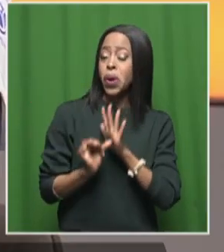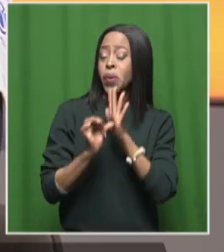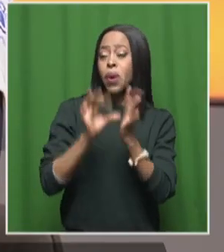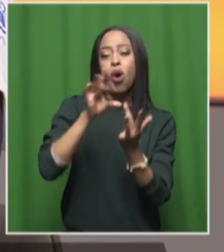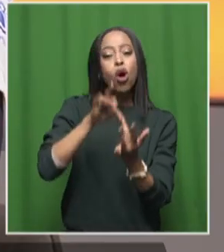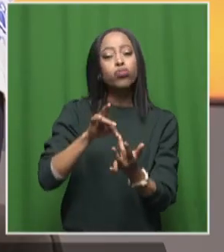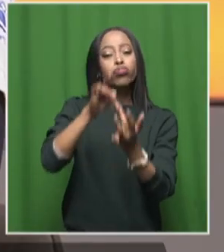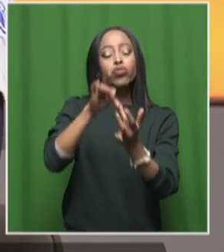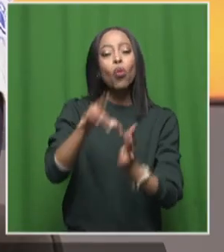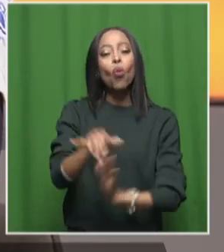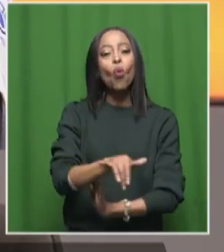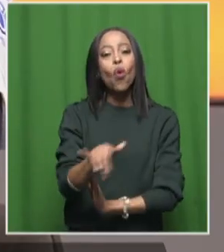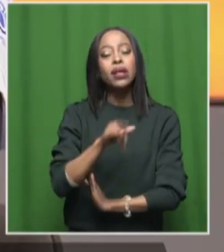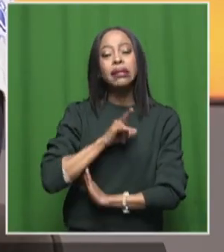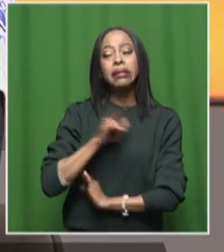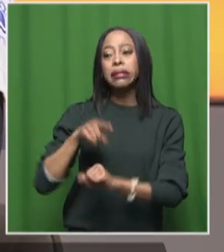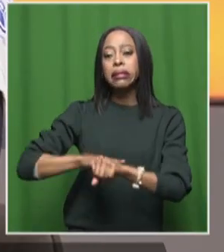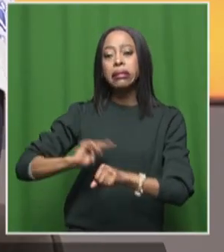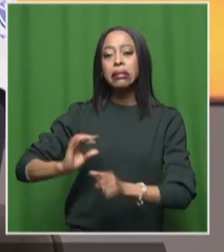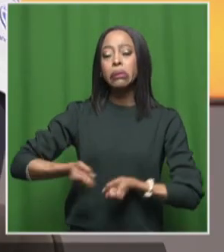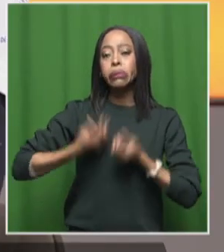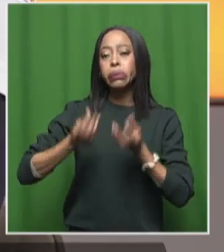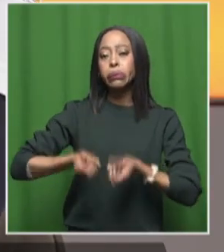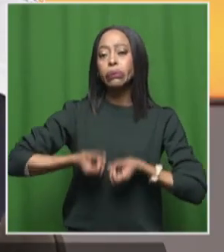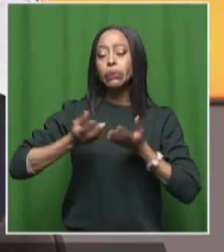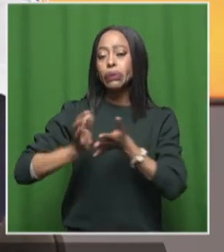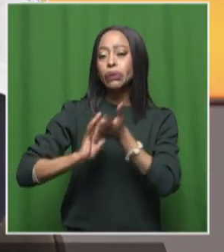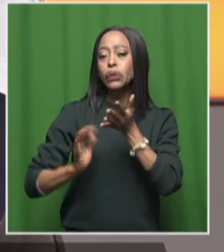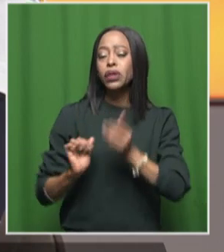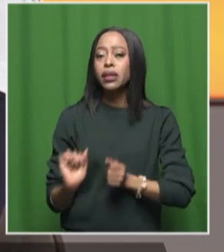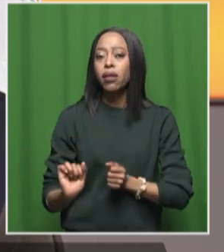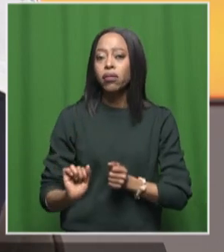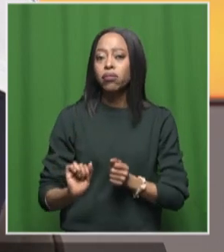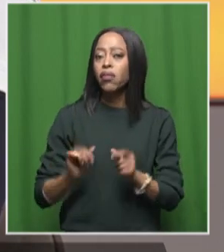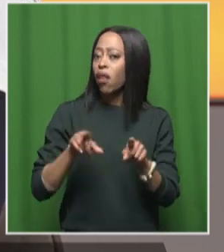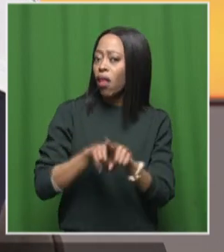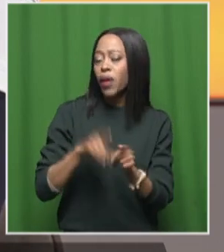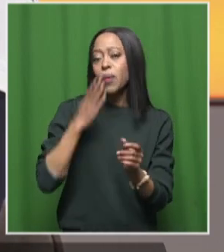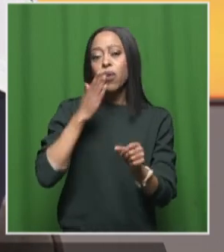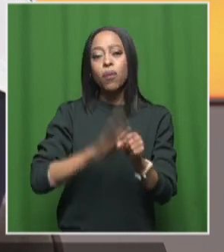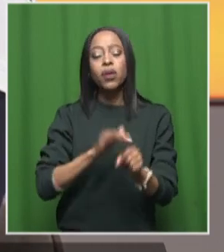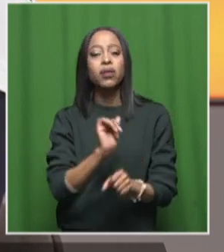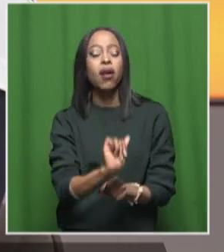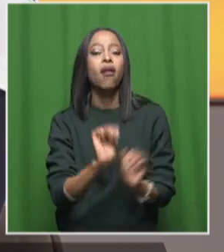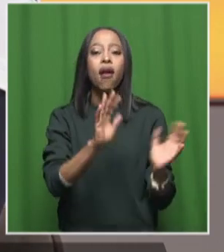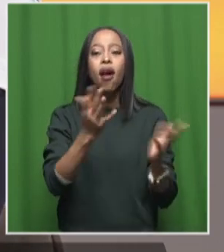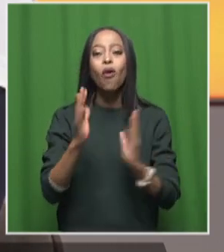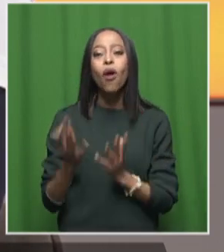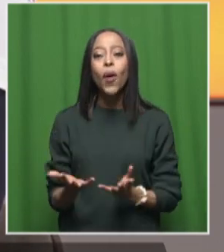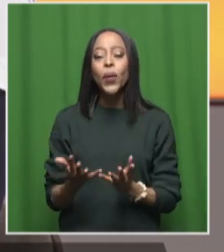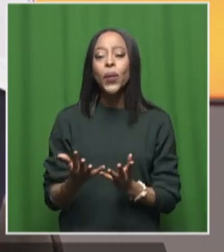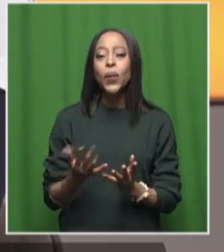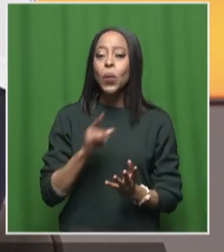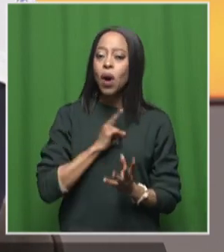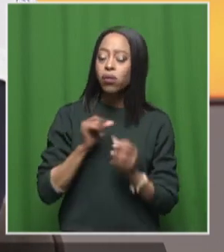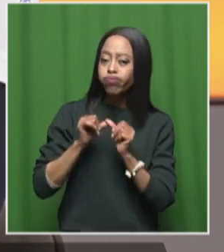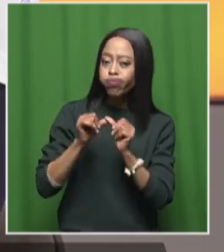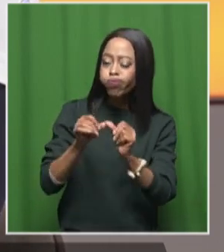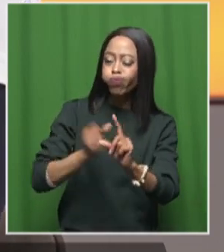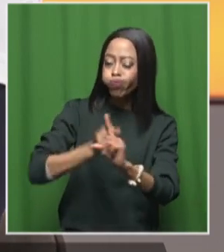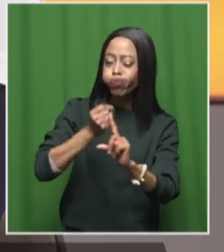him, telling his or narrating his story, just in terms of his commitment to the craft at large, staying the course